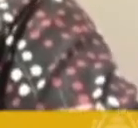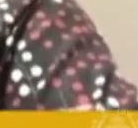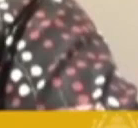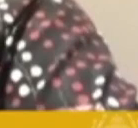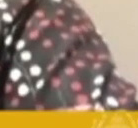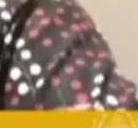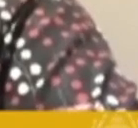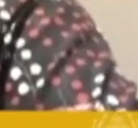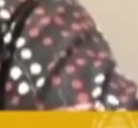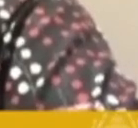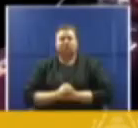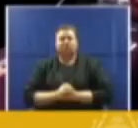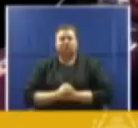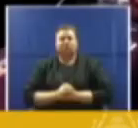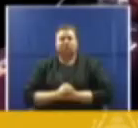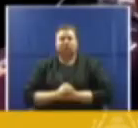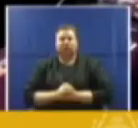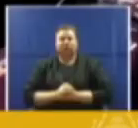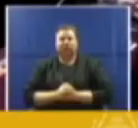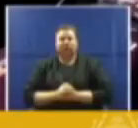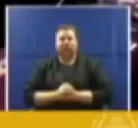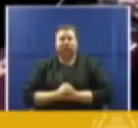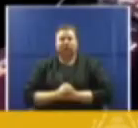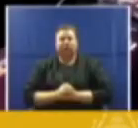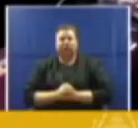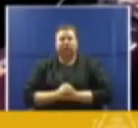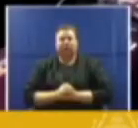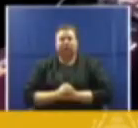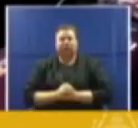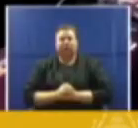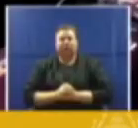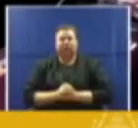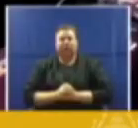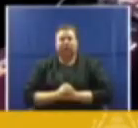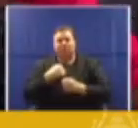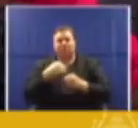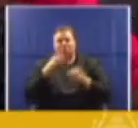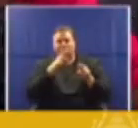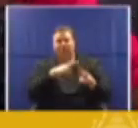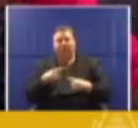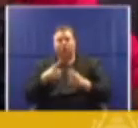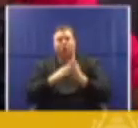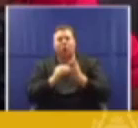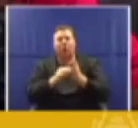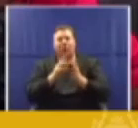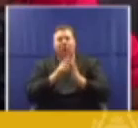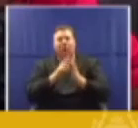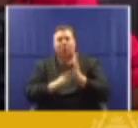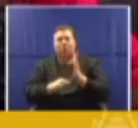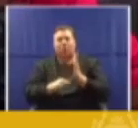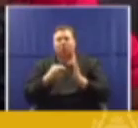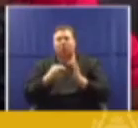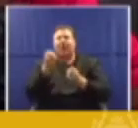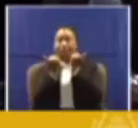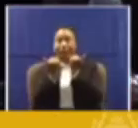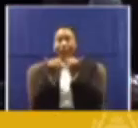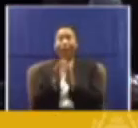country. Remember, Peter, there was an issue with the public protector where he requested an extension of